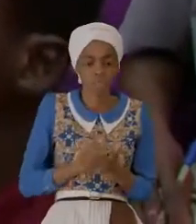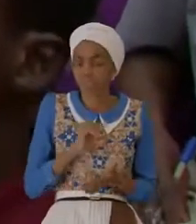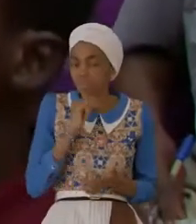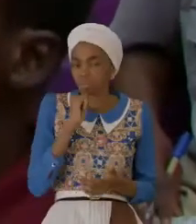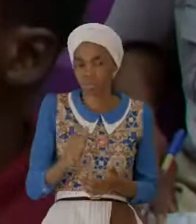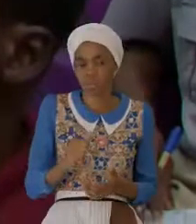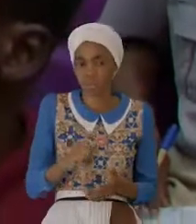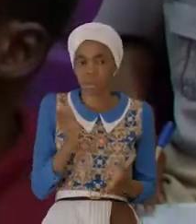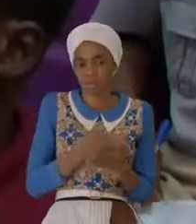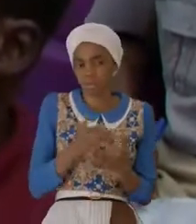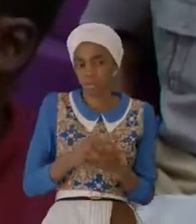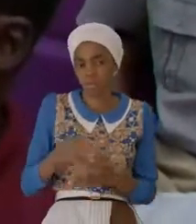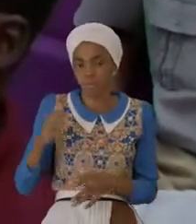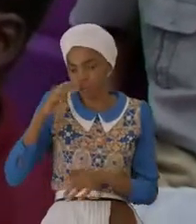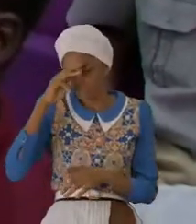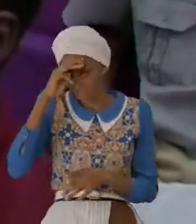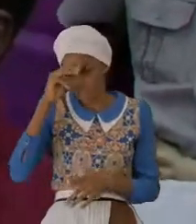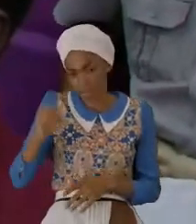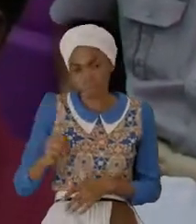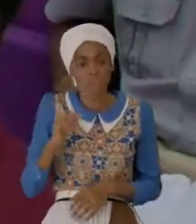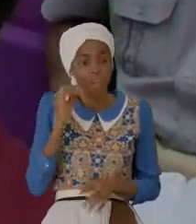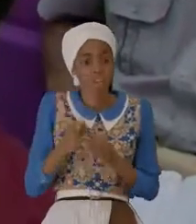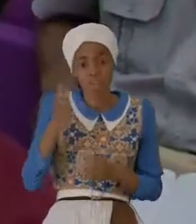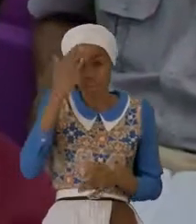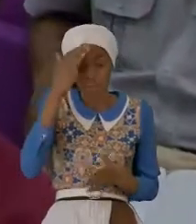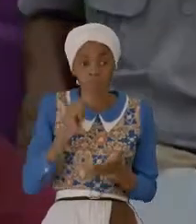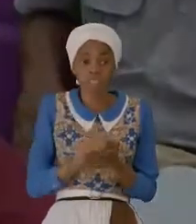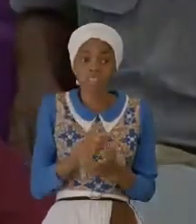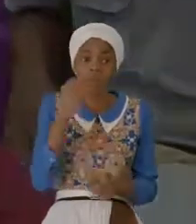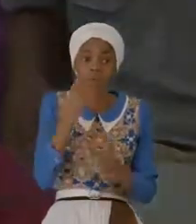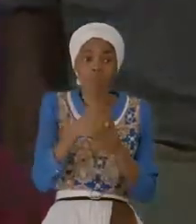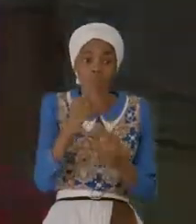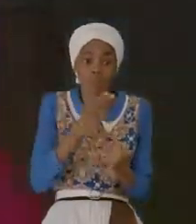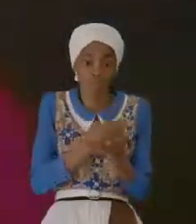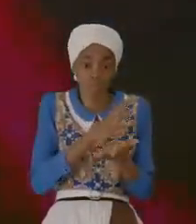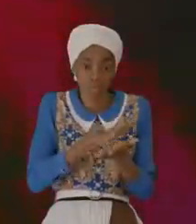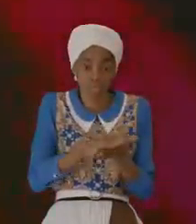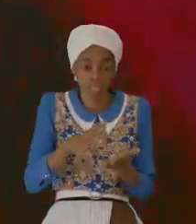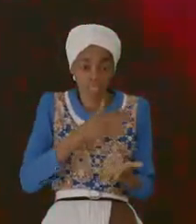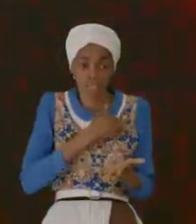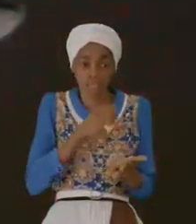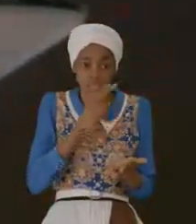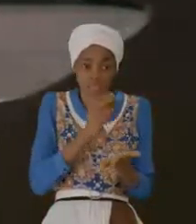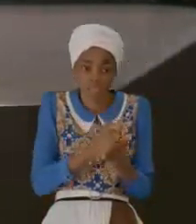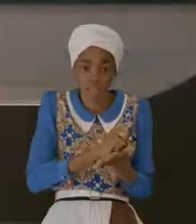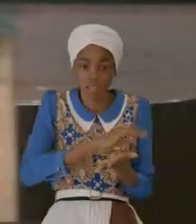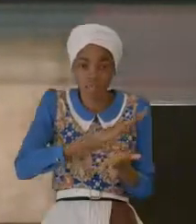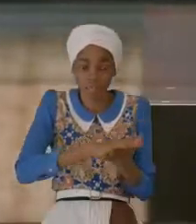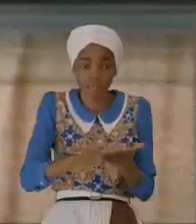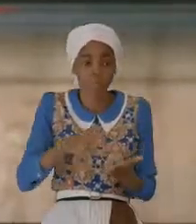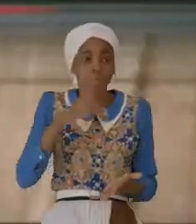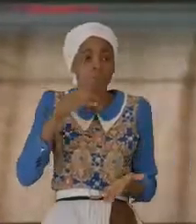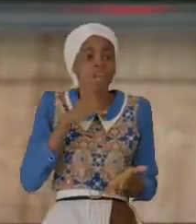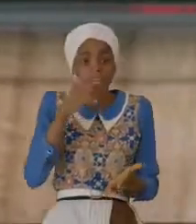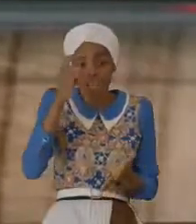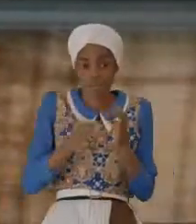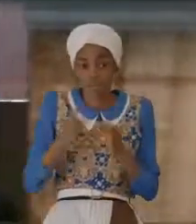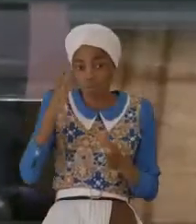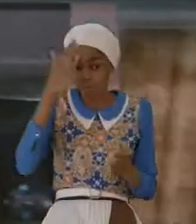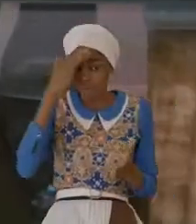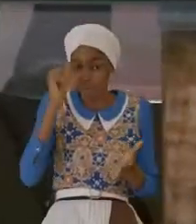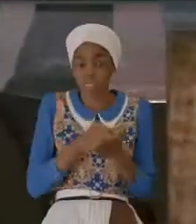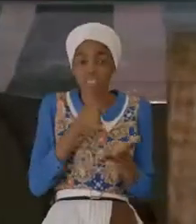know that the words of sanctification and Holiness if you know it is in the watch of God